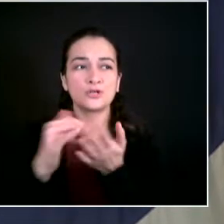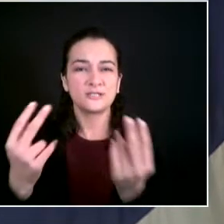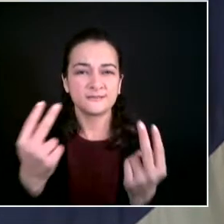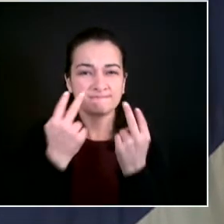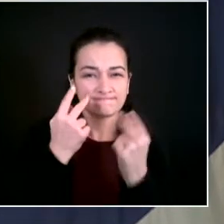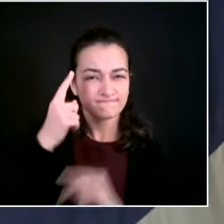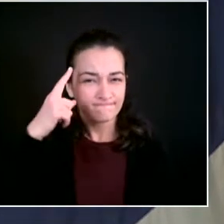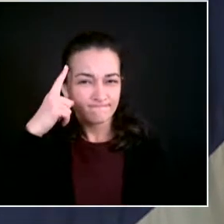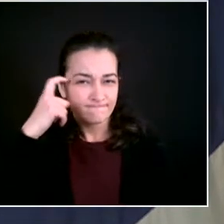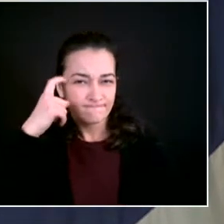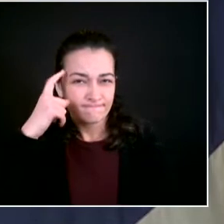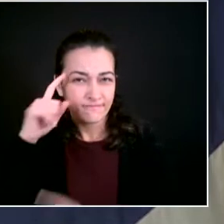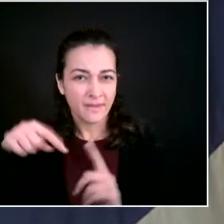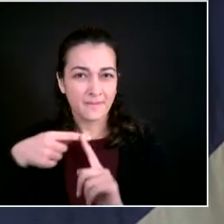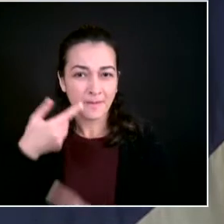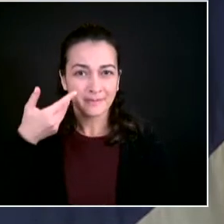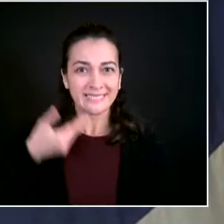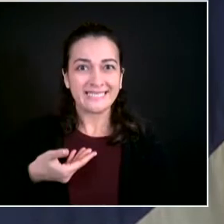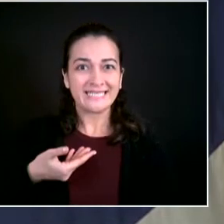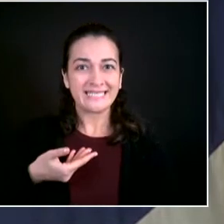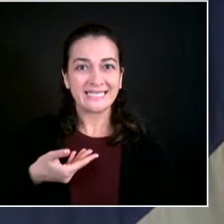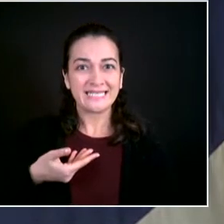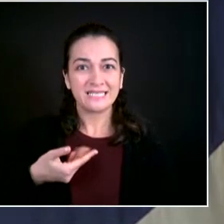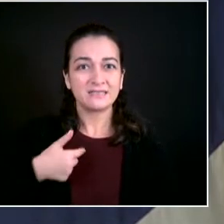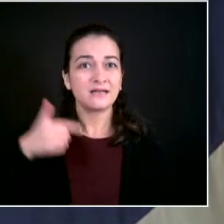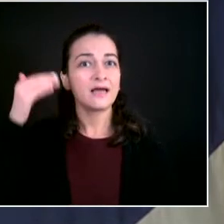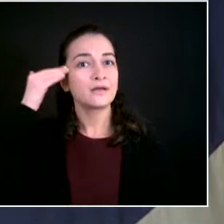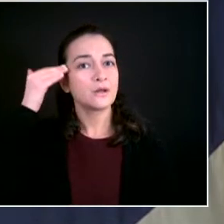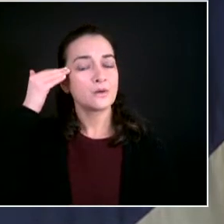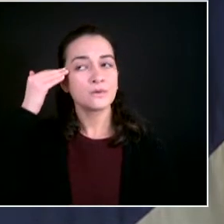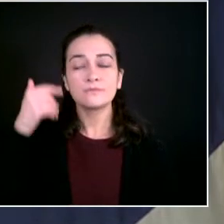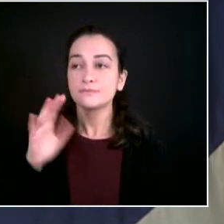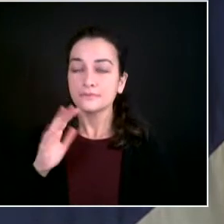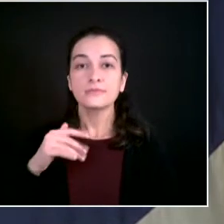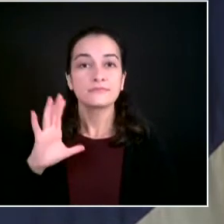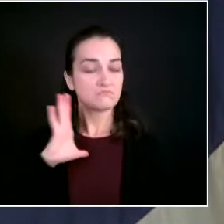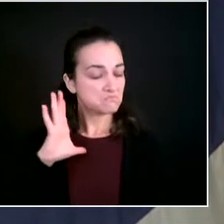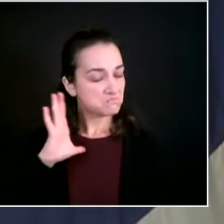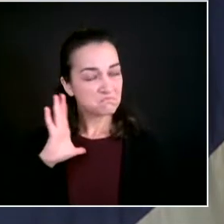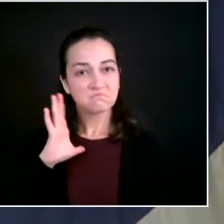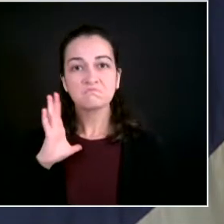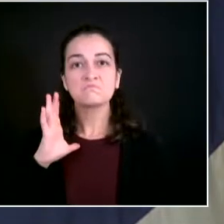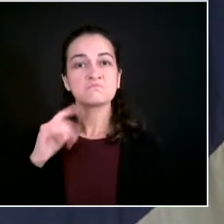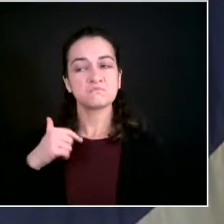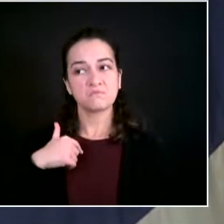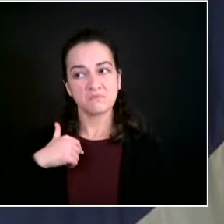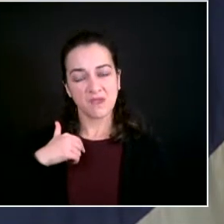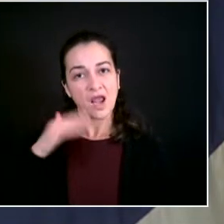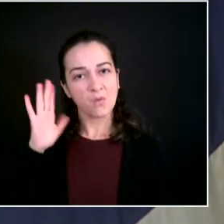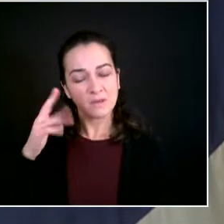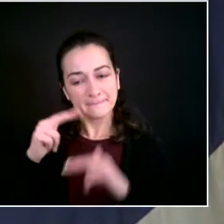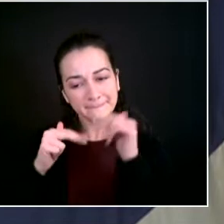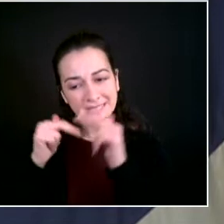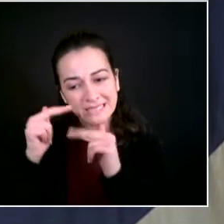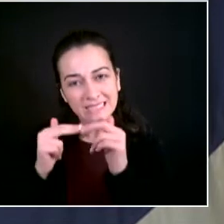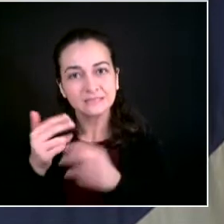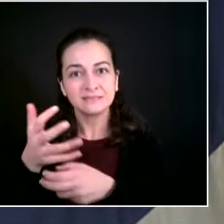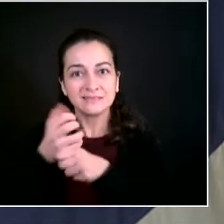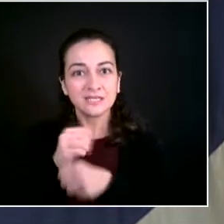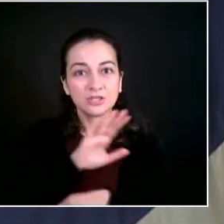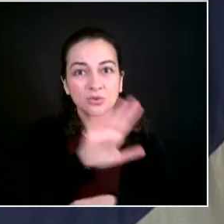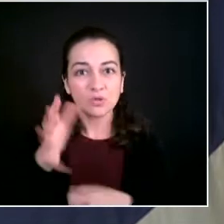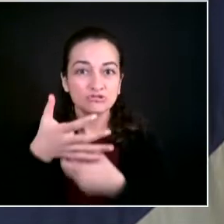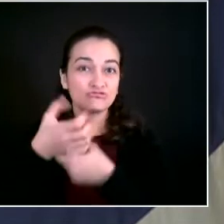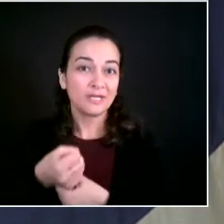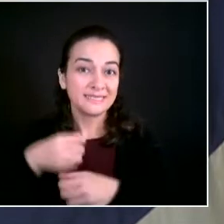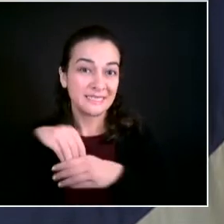I must continue to regain your trust. I have learned a lot over the last year, and this experience has been